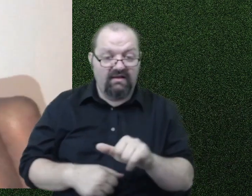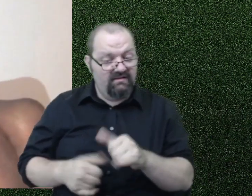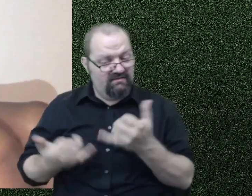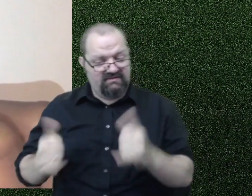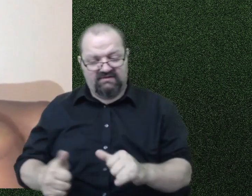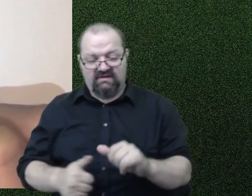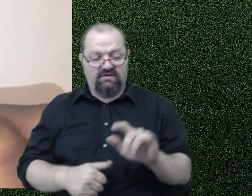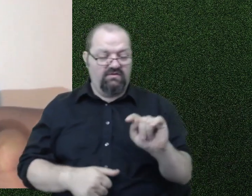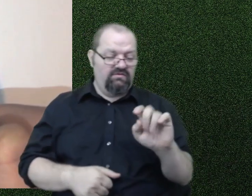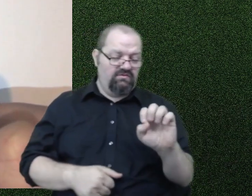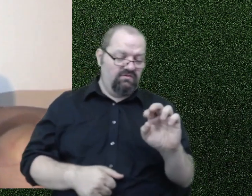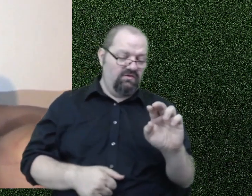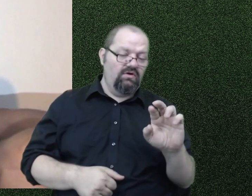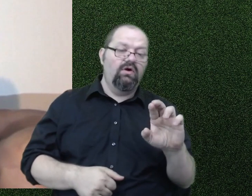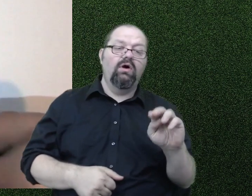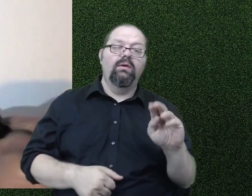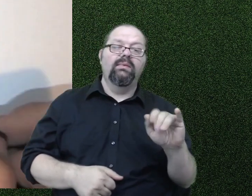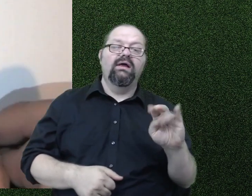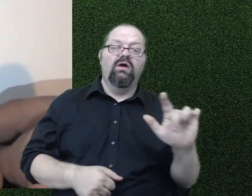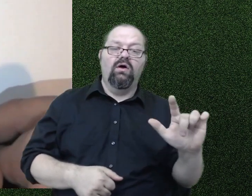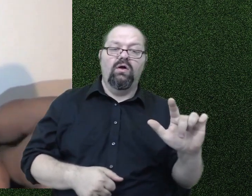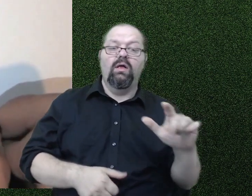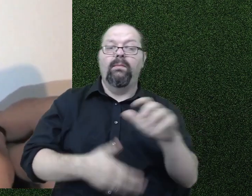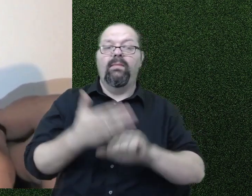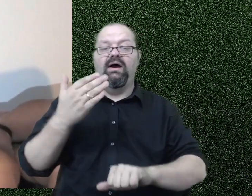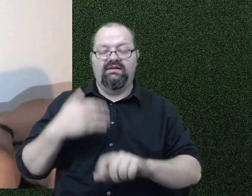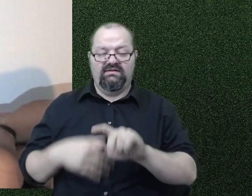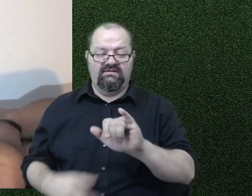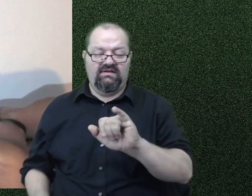initial. We're going to do x2 minus x1,